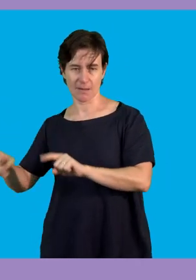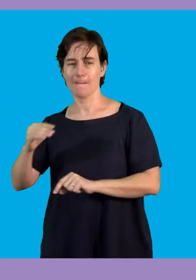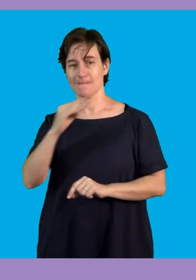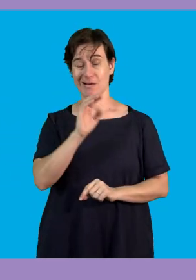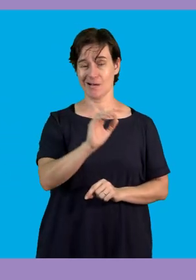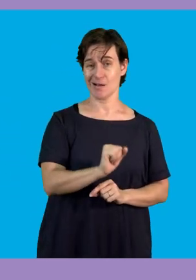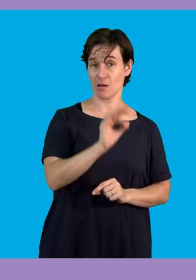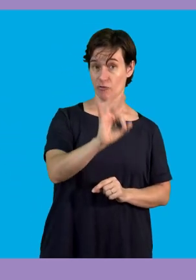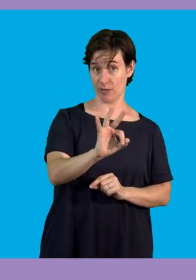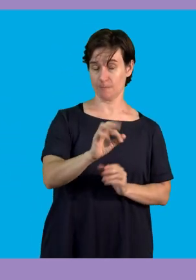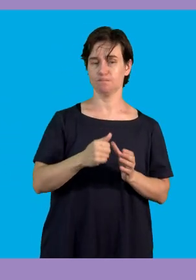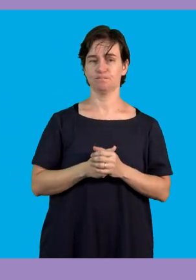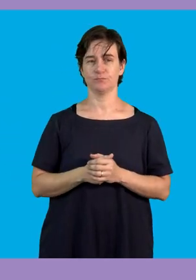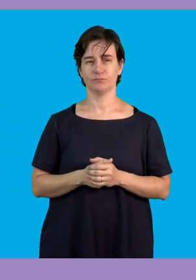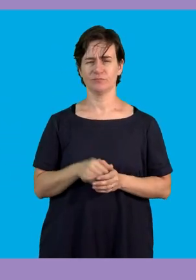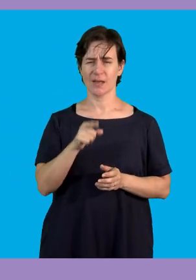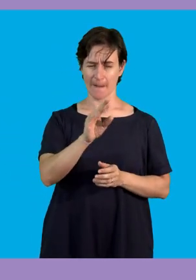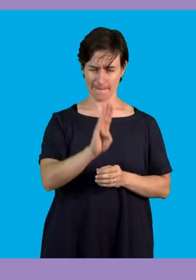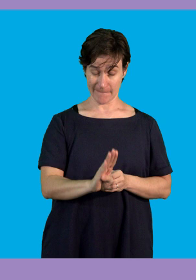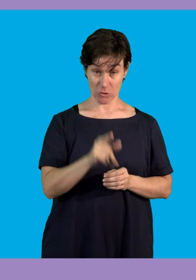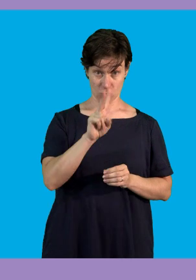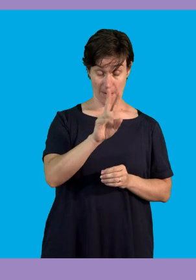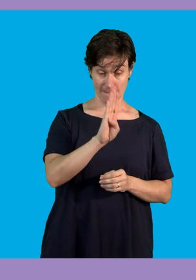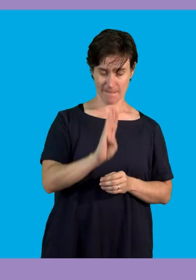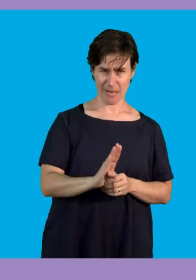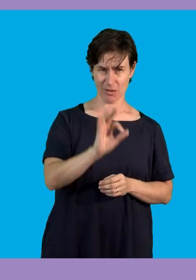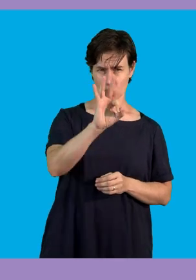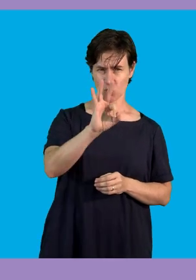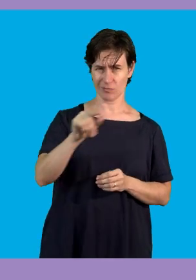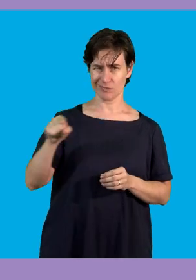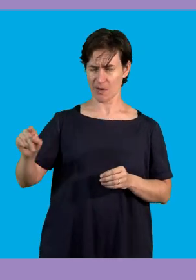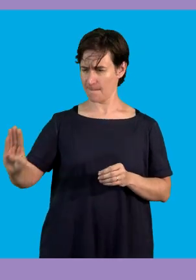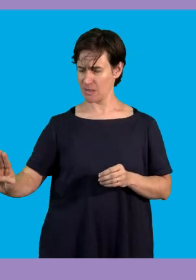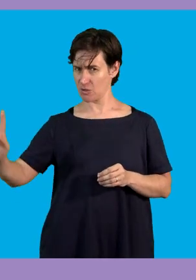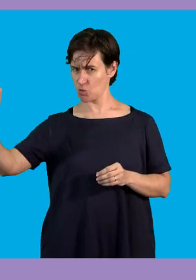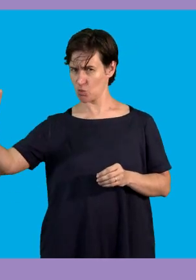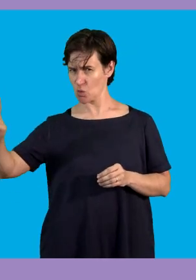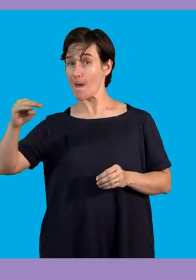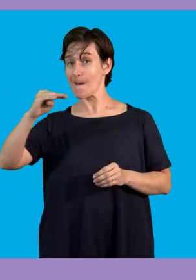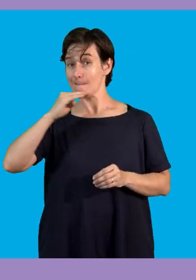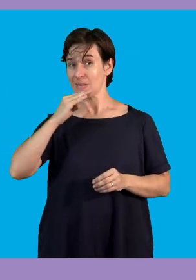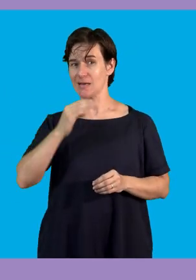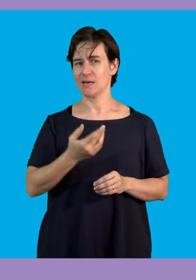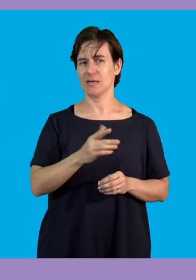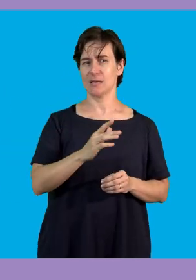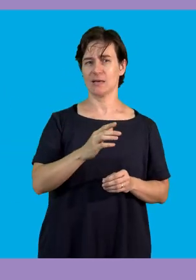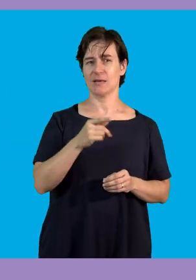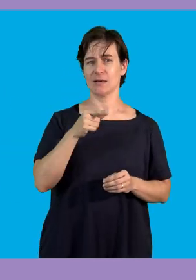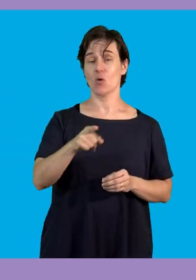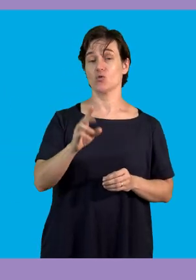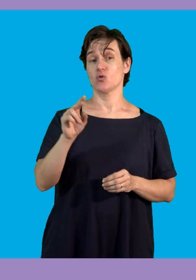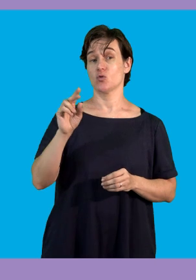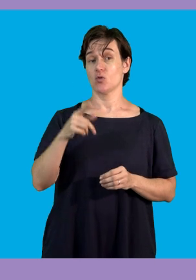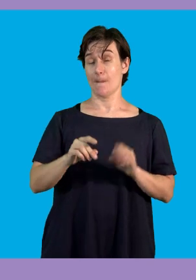a to the exponent 3, and then b cubed multiplied by b would be b to the exponent 4. And